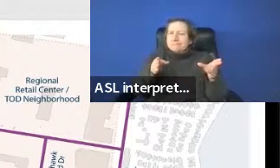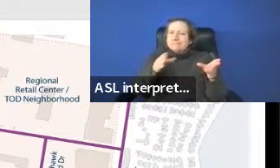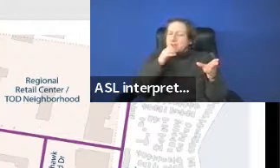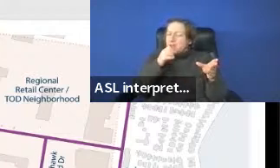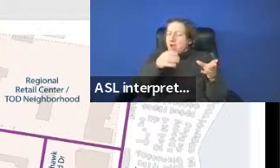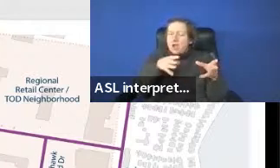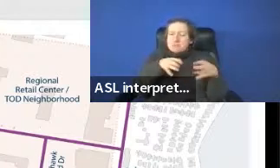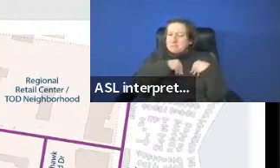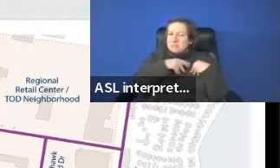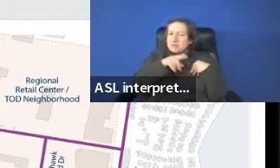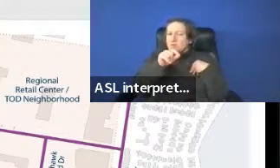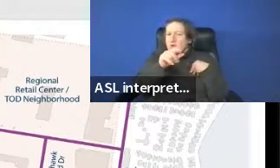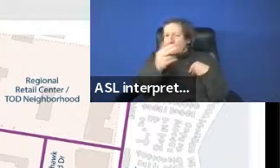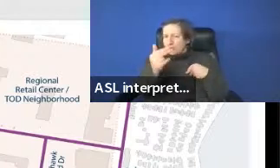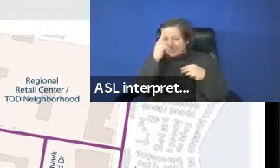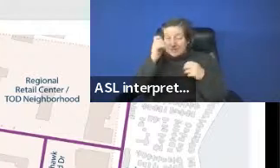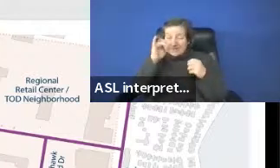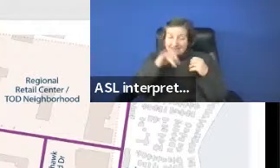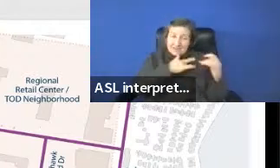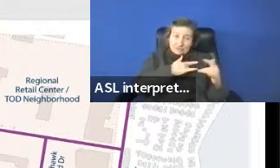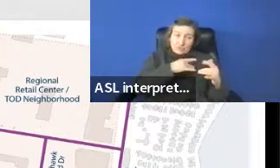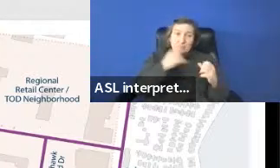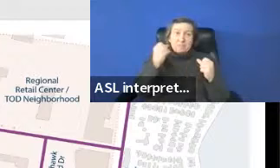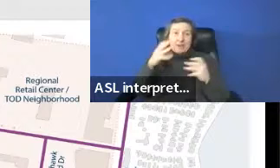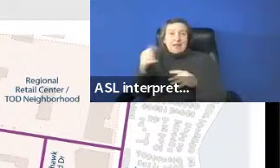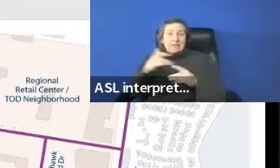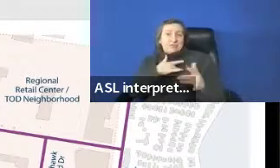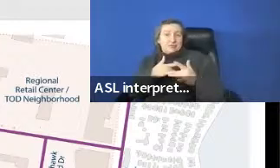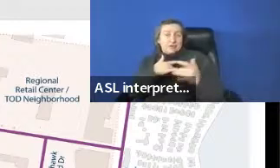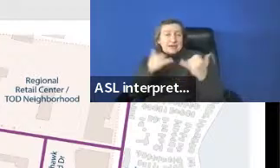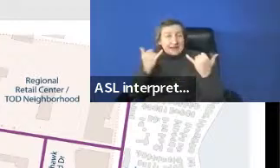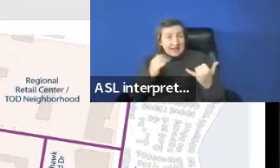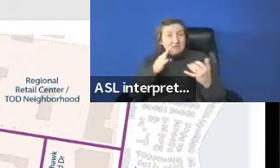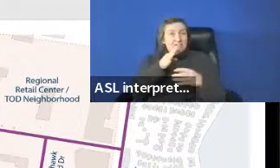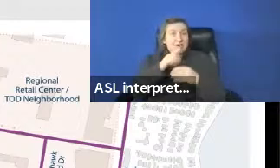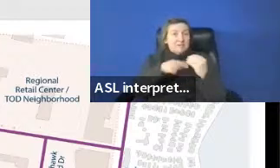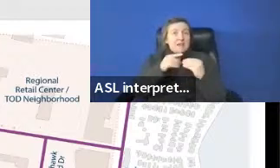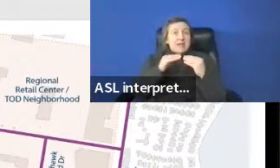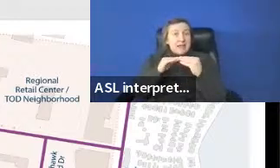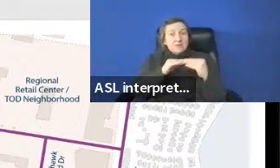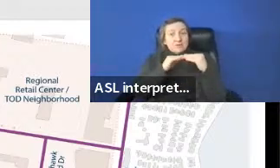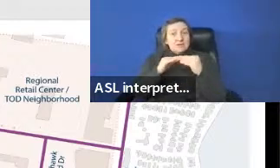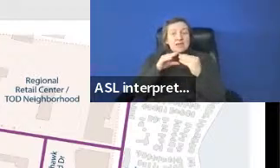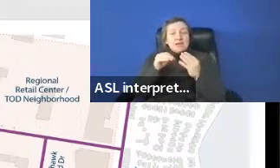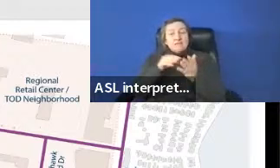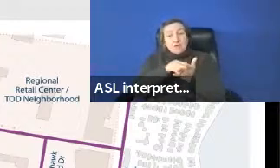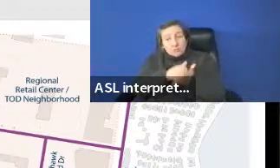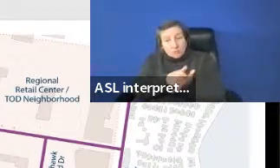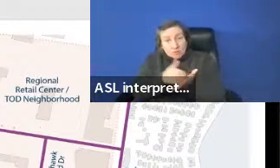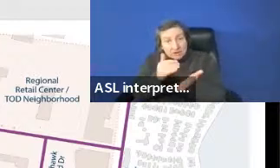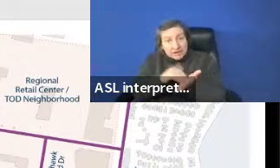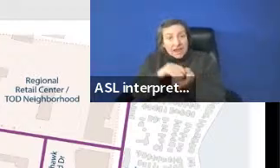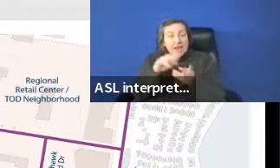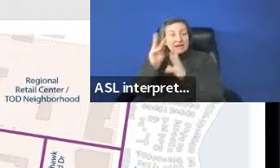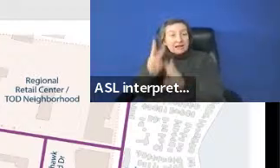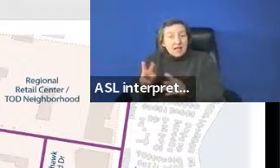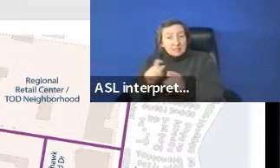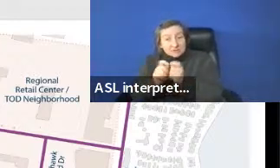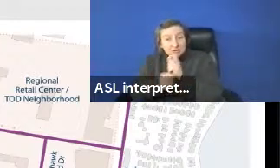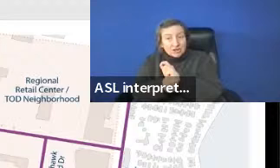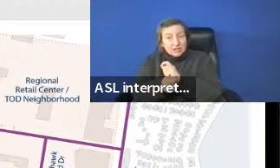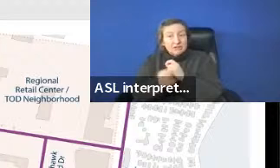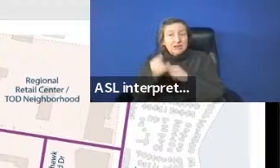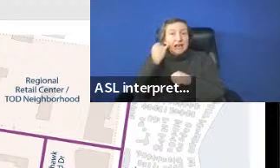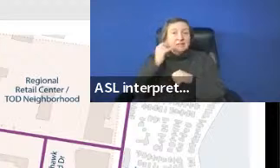for those concerns and many others. And so now you're talking about equity and vulnerability again and climate change. If you are in